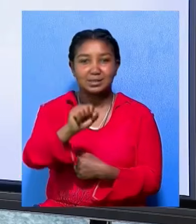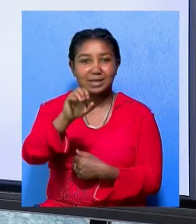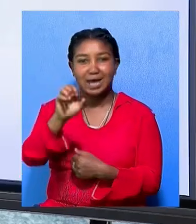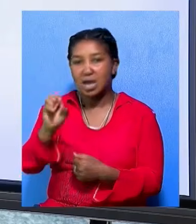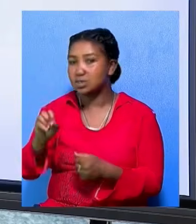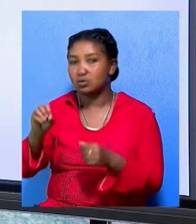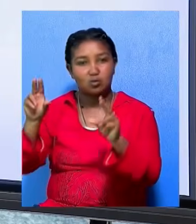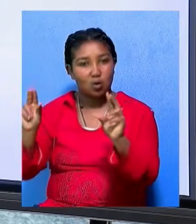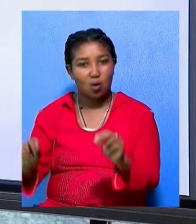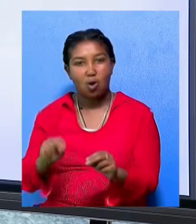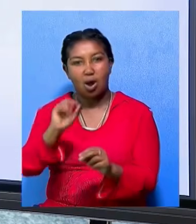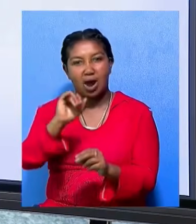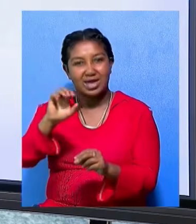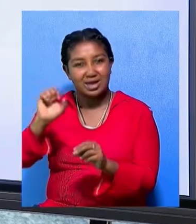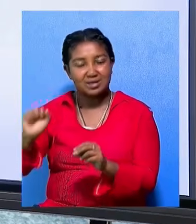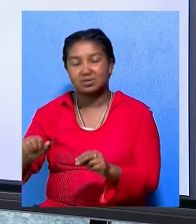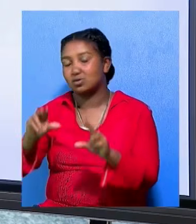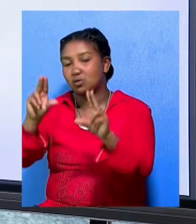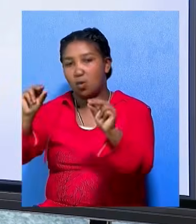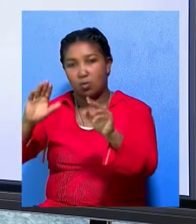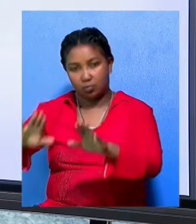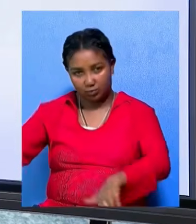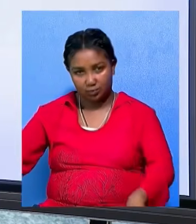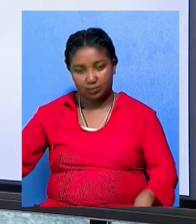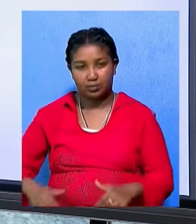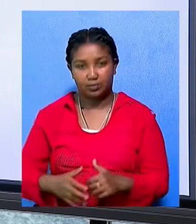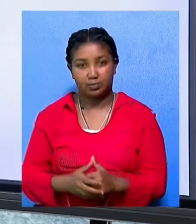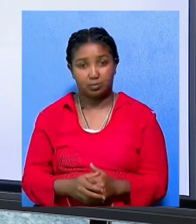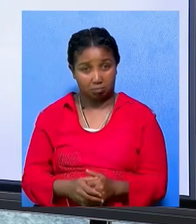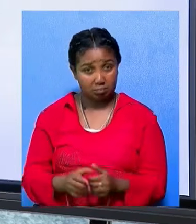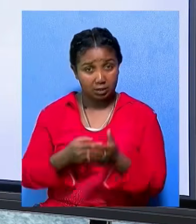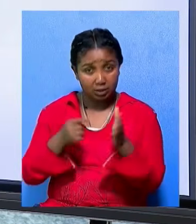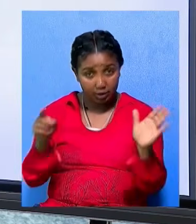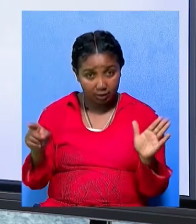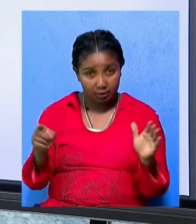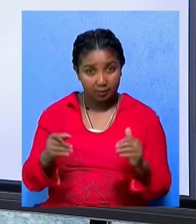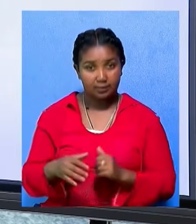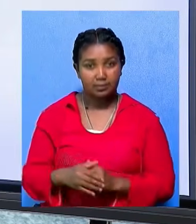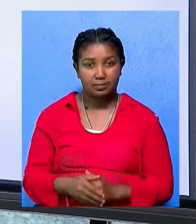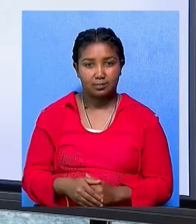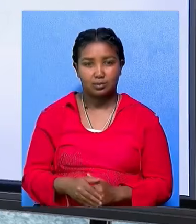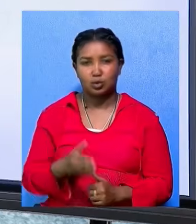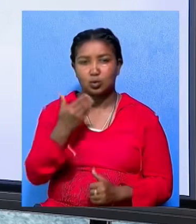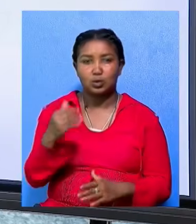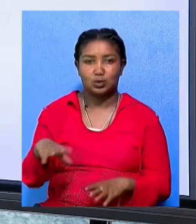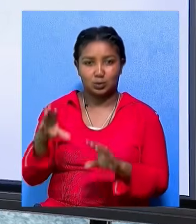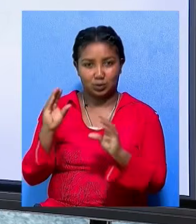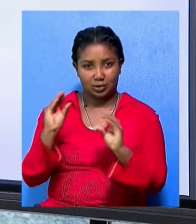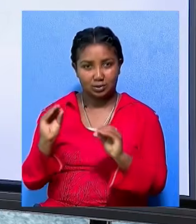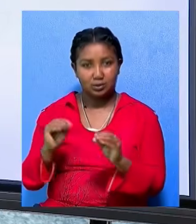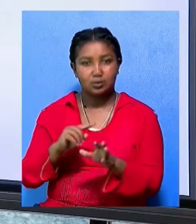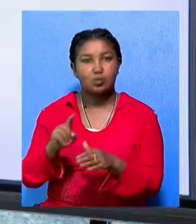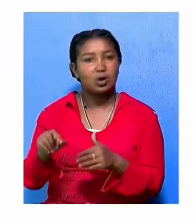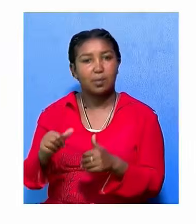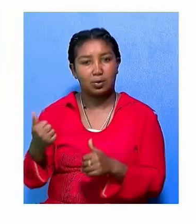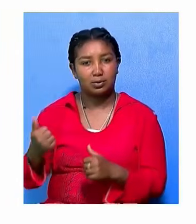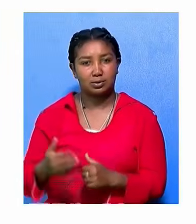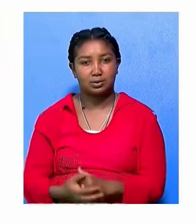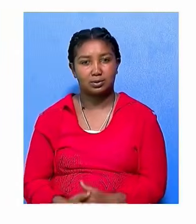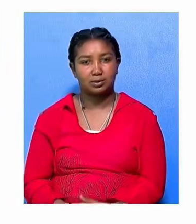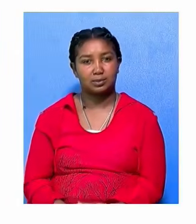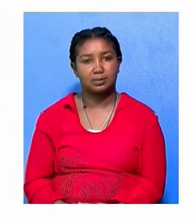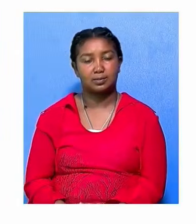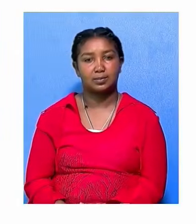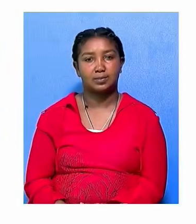es, or ies. Is that clear? Good students. So what about this one here?